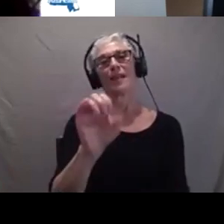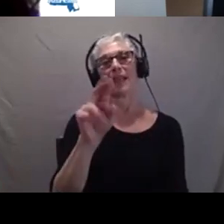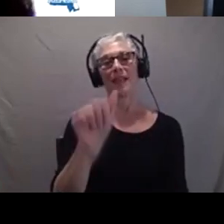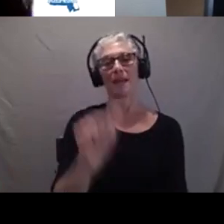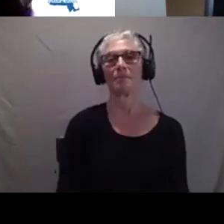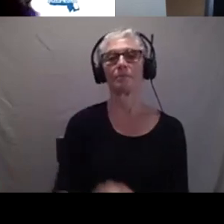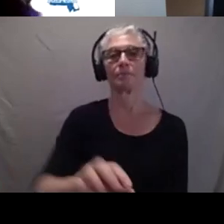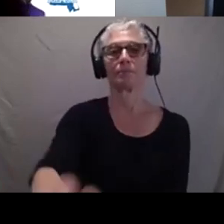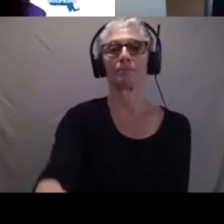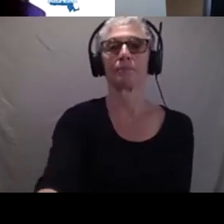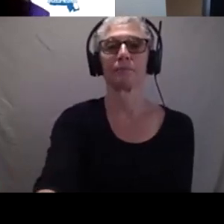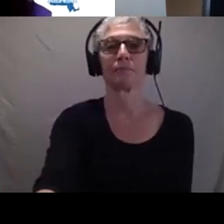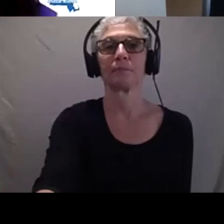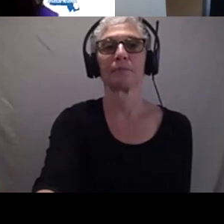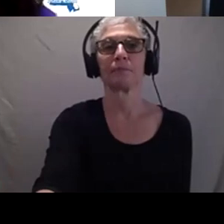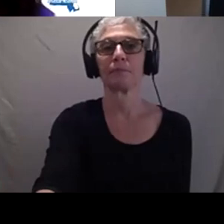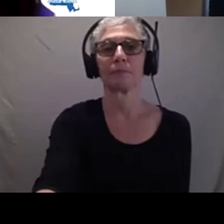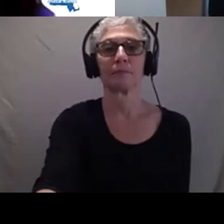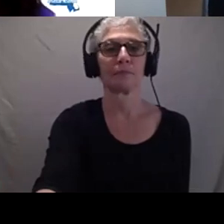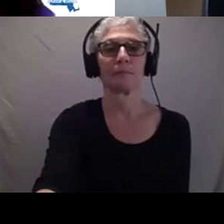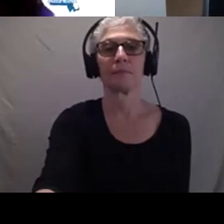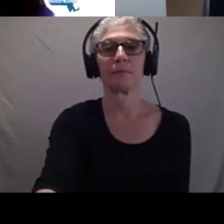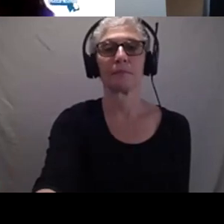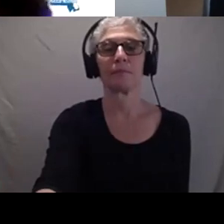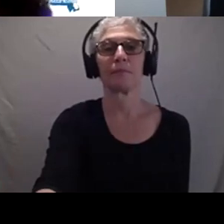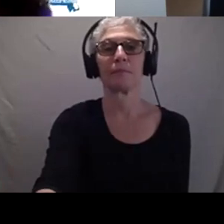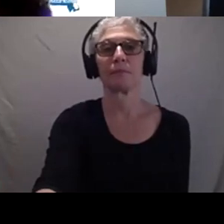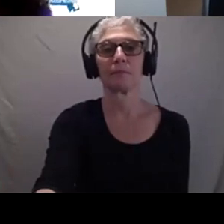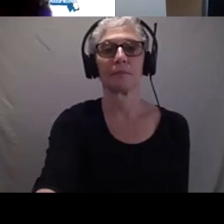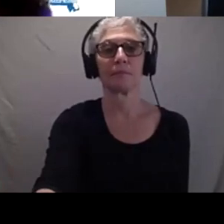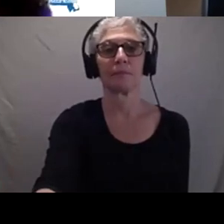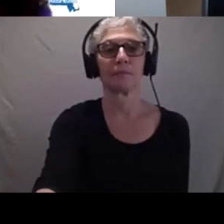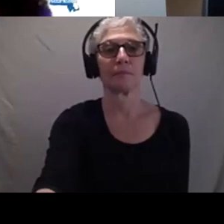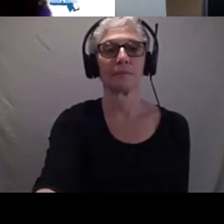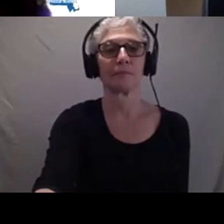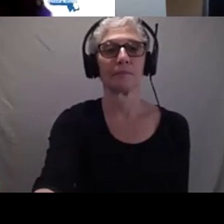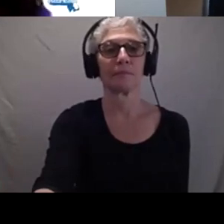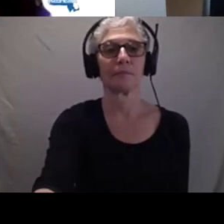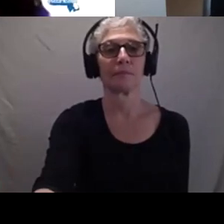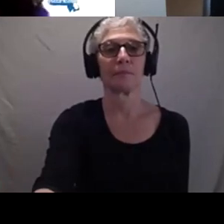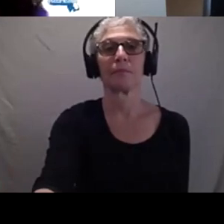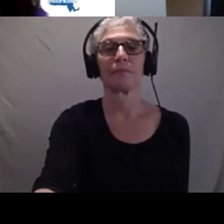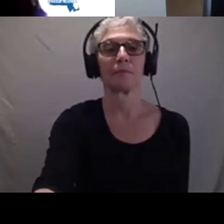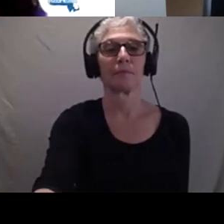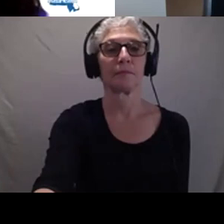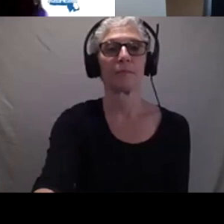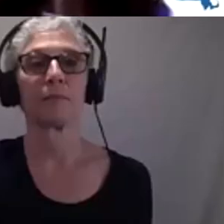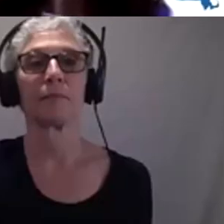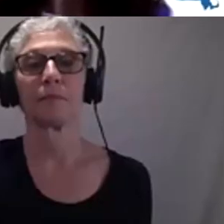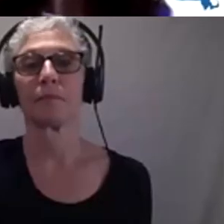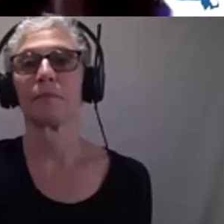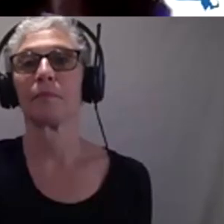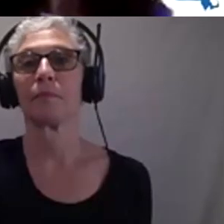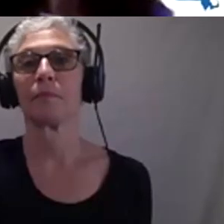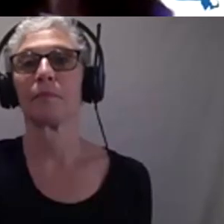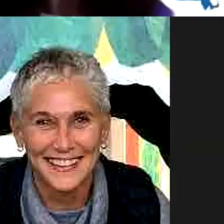Thank you, Lisa. Thank you so much for that wonderful introduction. It's an honor to be here. I'm going to go ahead and share my screen,